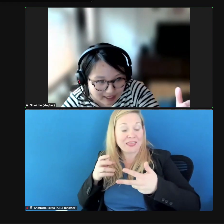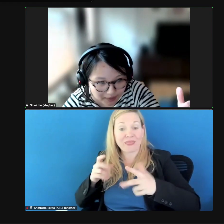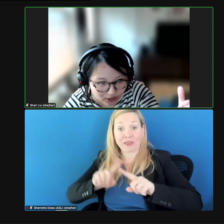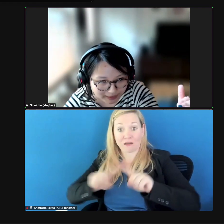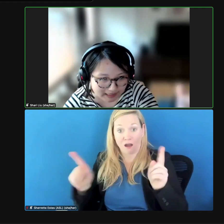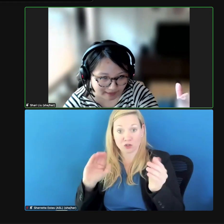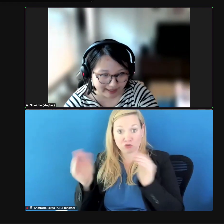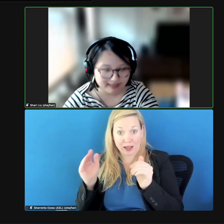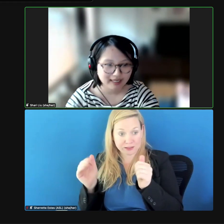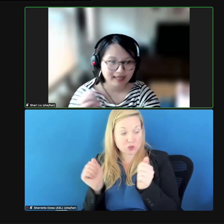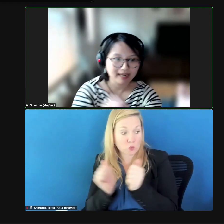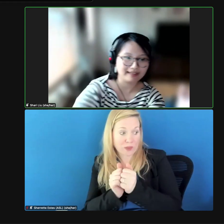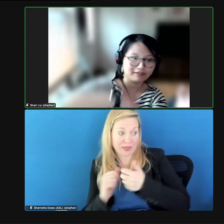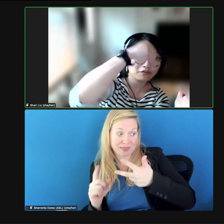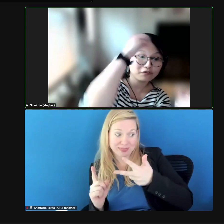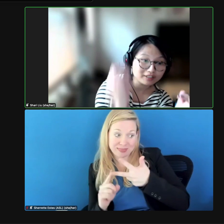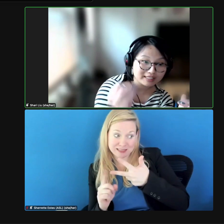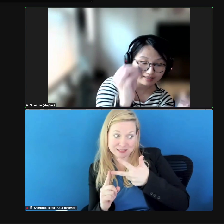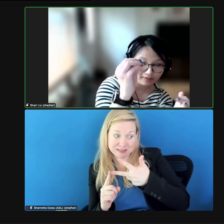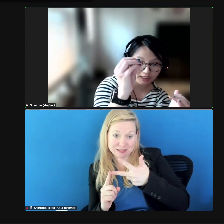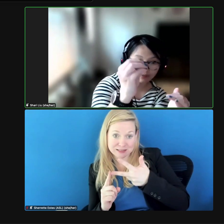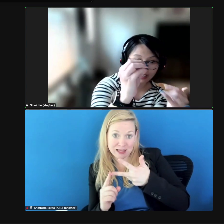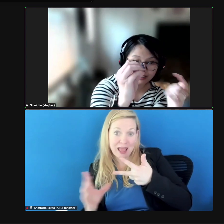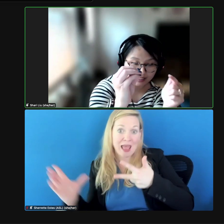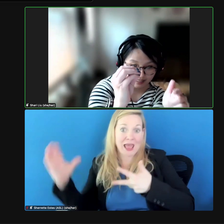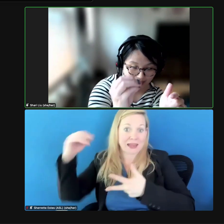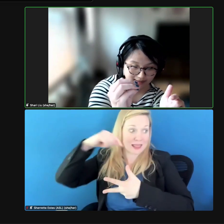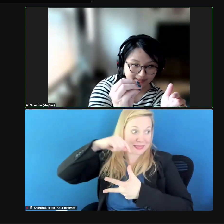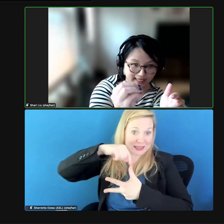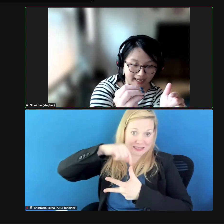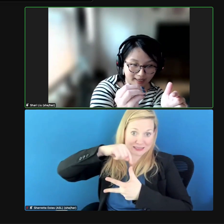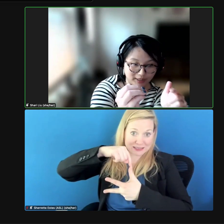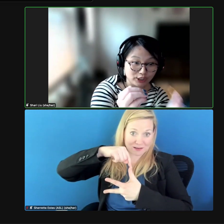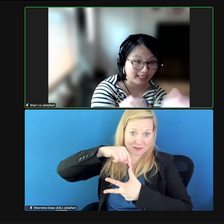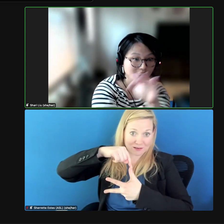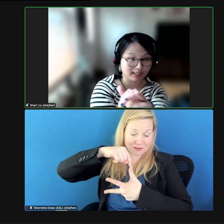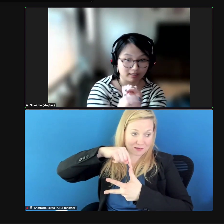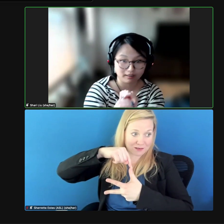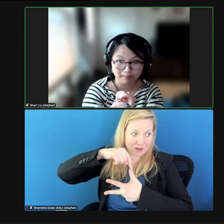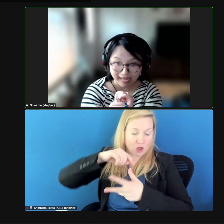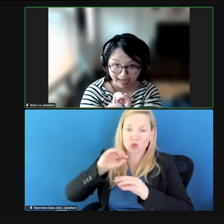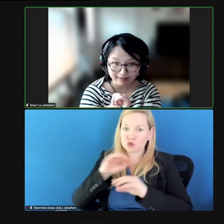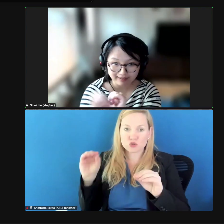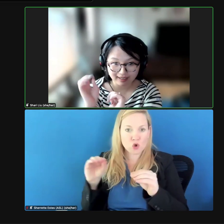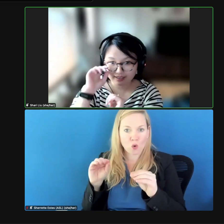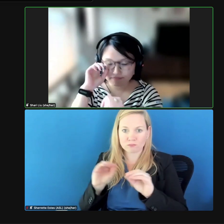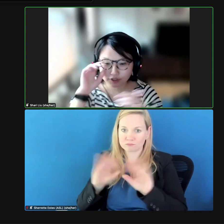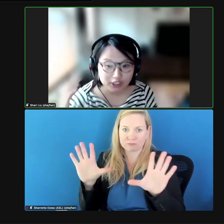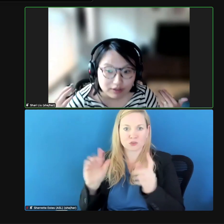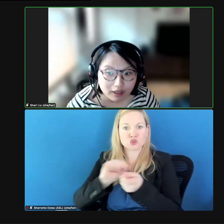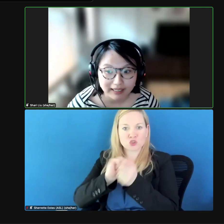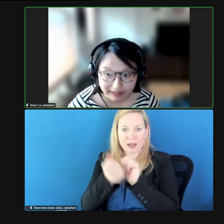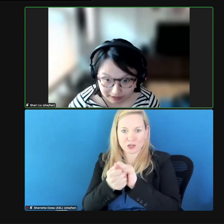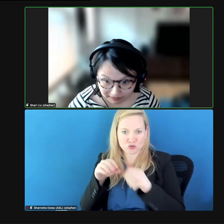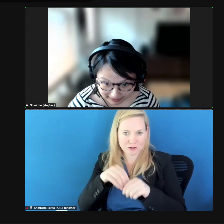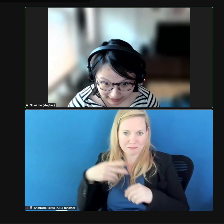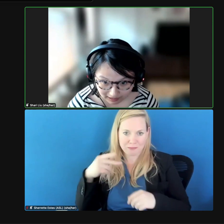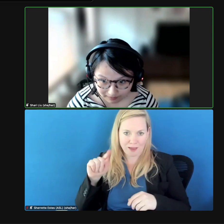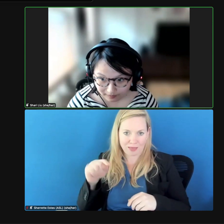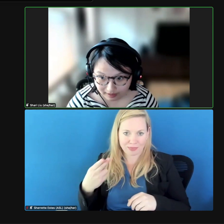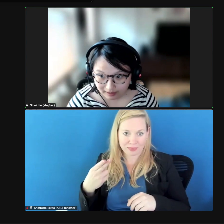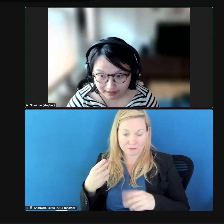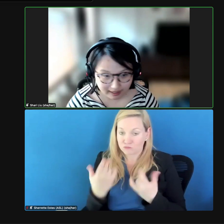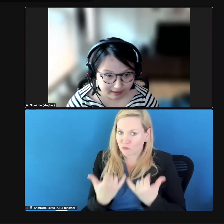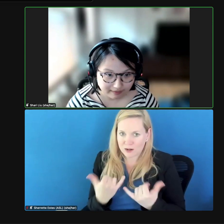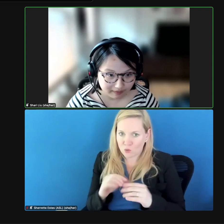the last habituation event and the first efficient event that entails a change in the path, there's just no evidence right